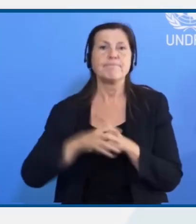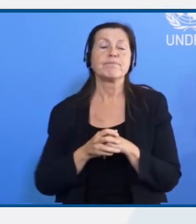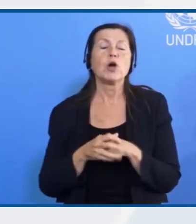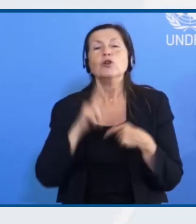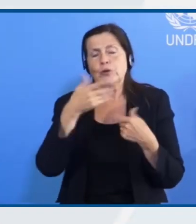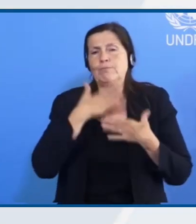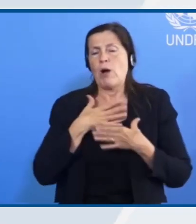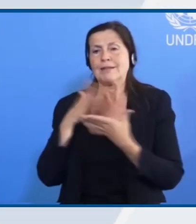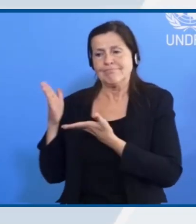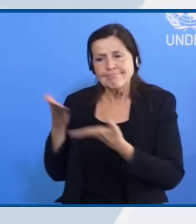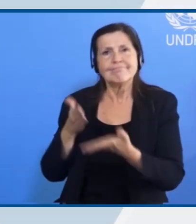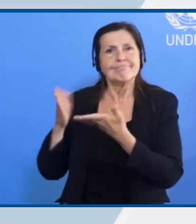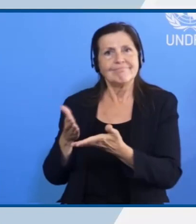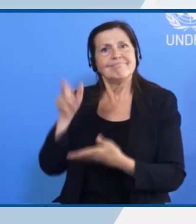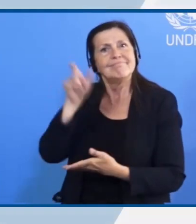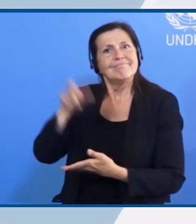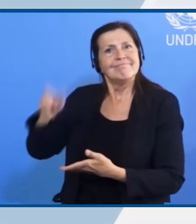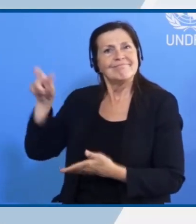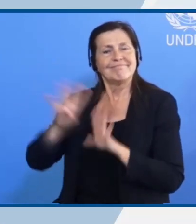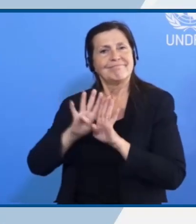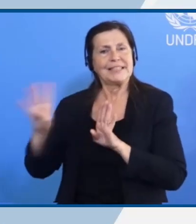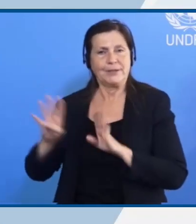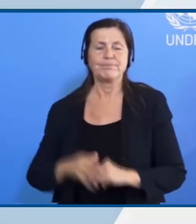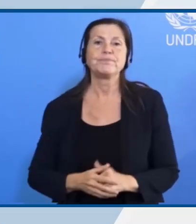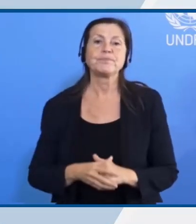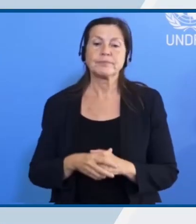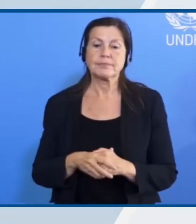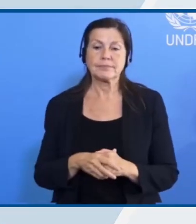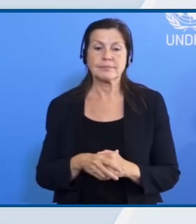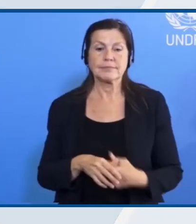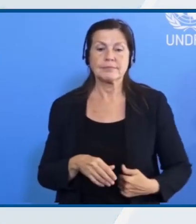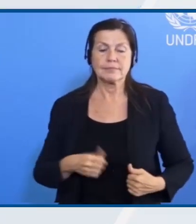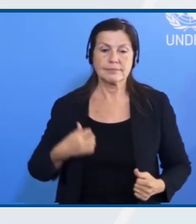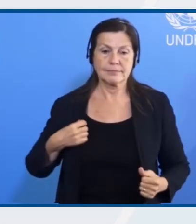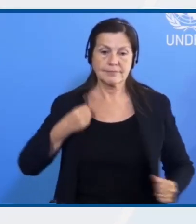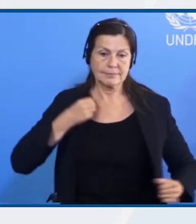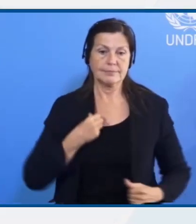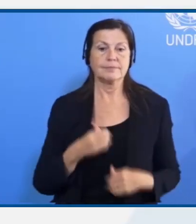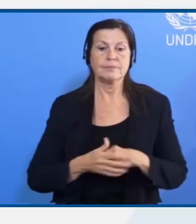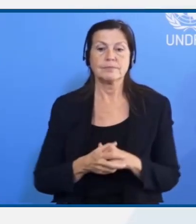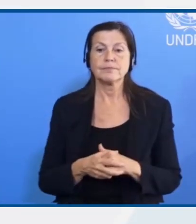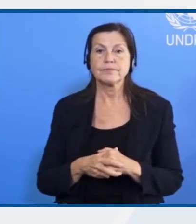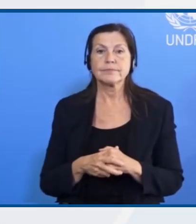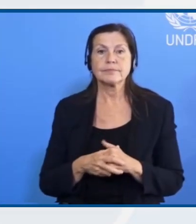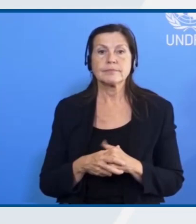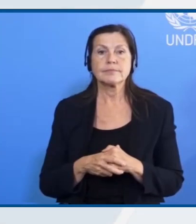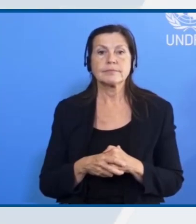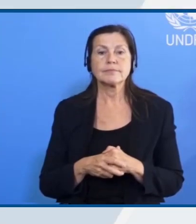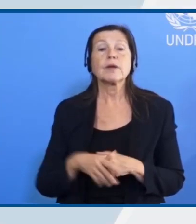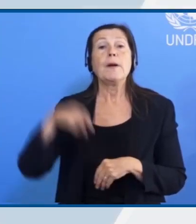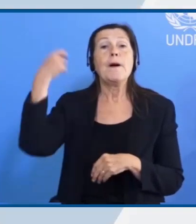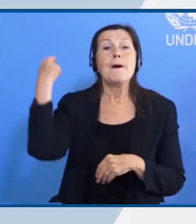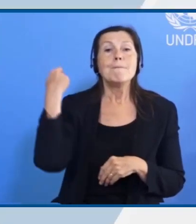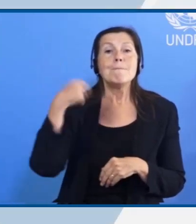you briefly so you can know who's there. So in video, we will have with us Rocco Guarino, who is the president of the province